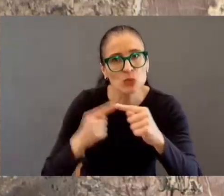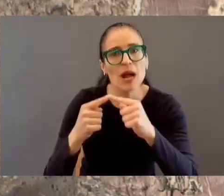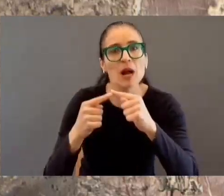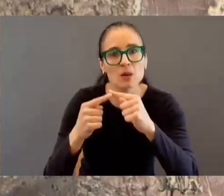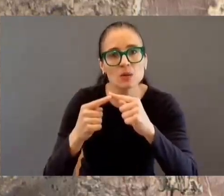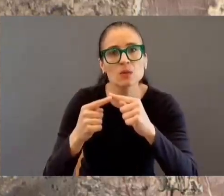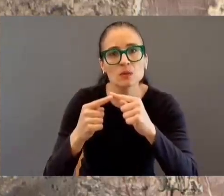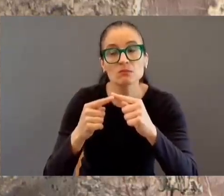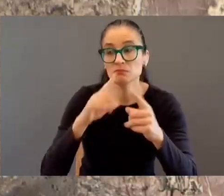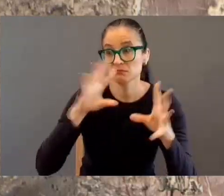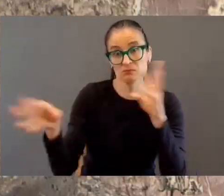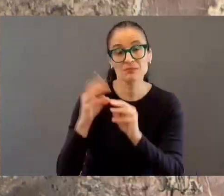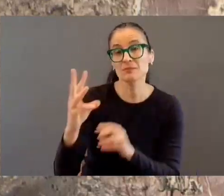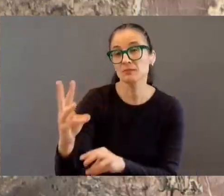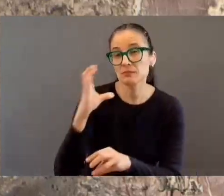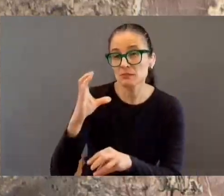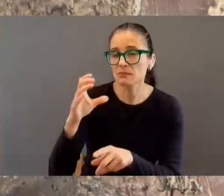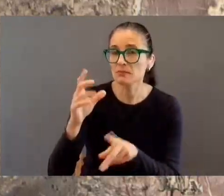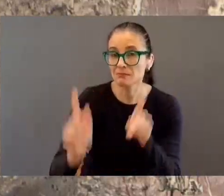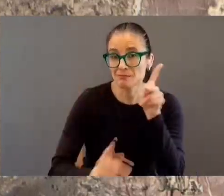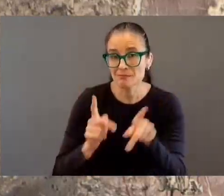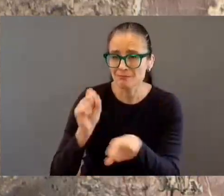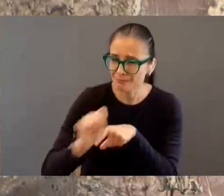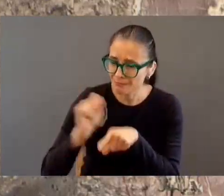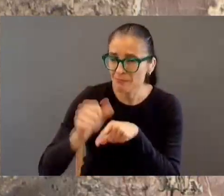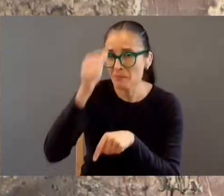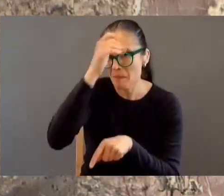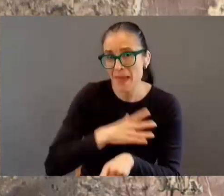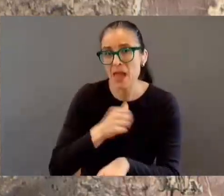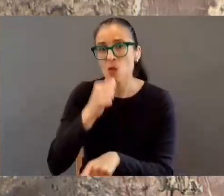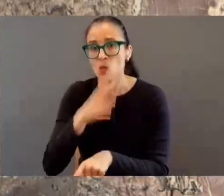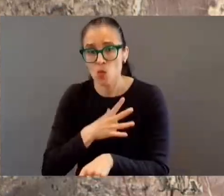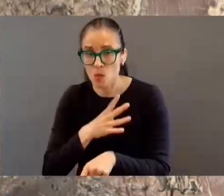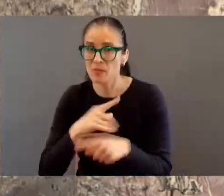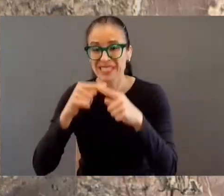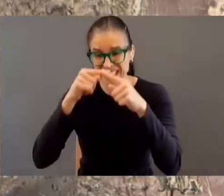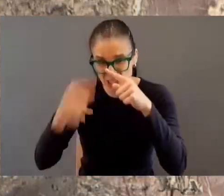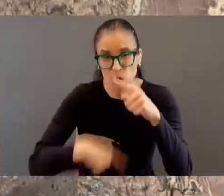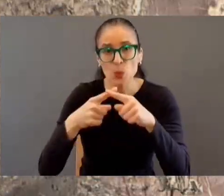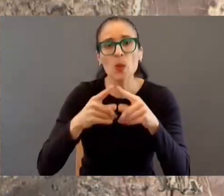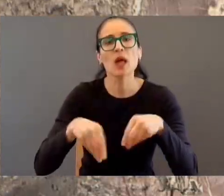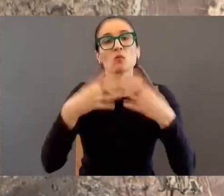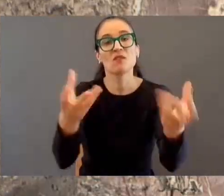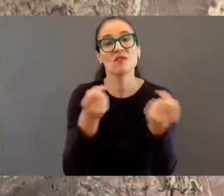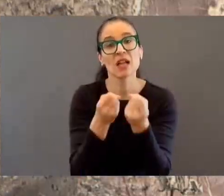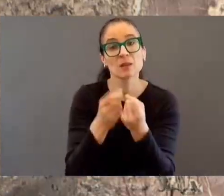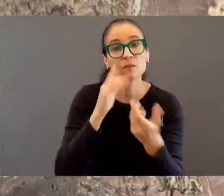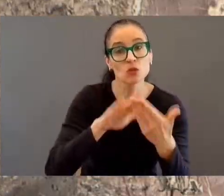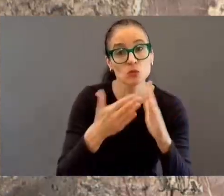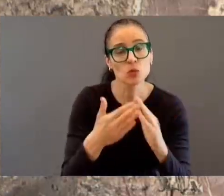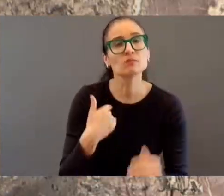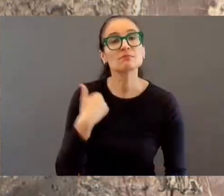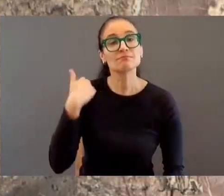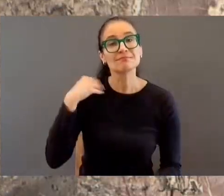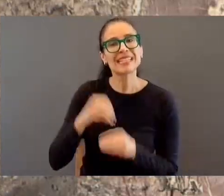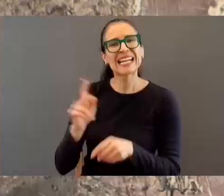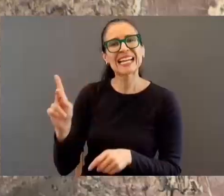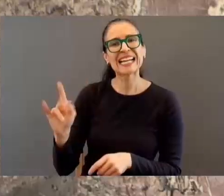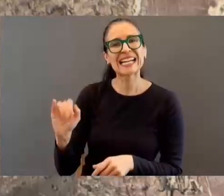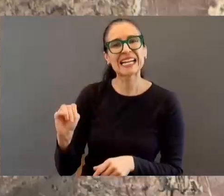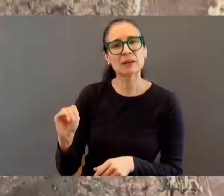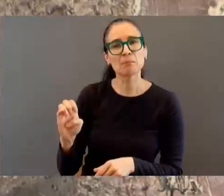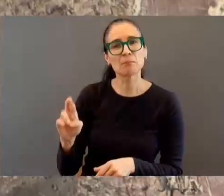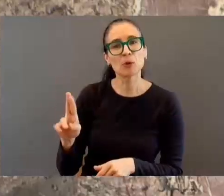communities. I was in Kimberley just a couple of weeks ago having an opportunity to see a prescribed burn happening. Those are the type of initiatives that we are